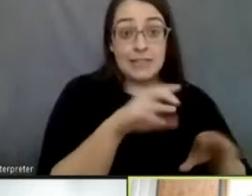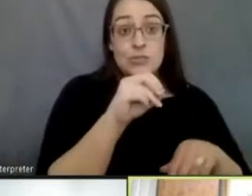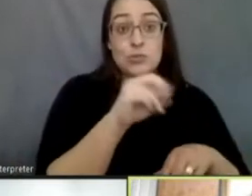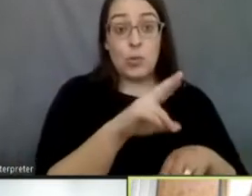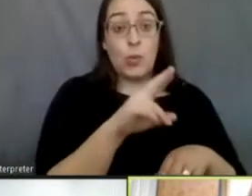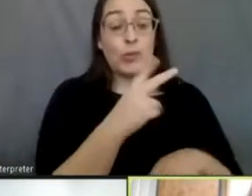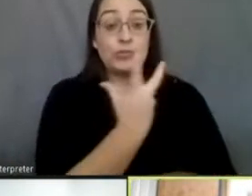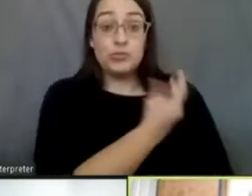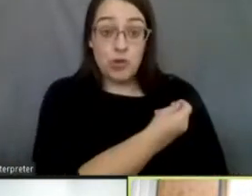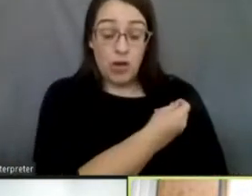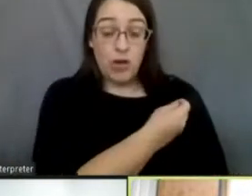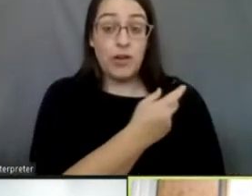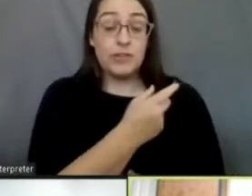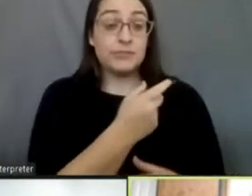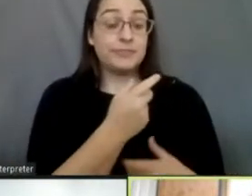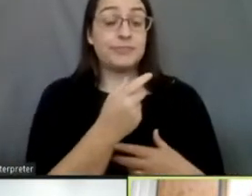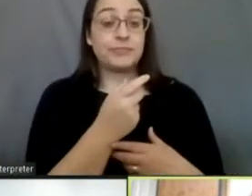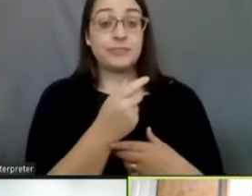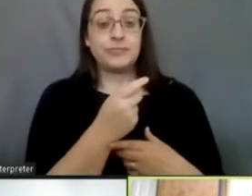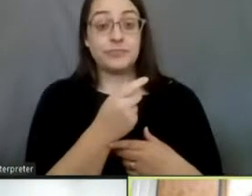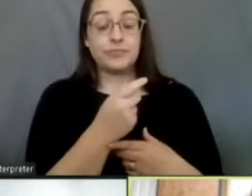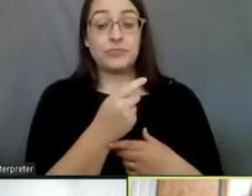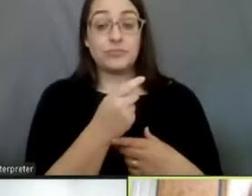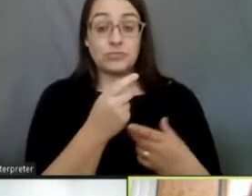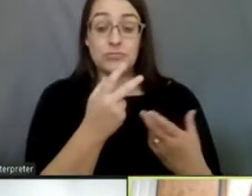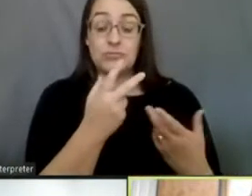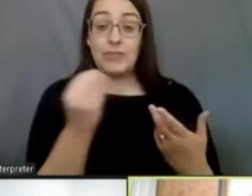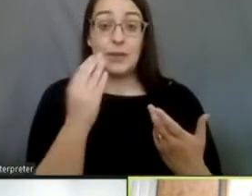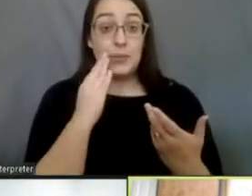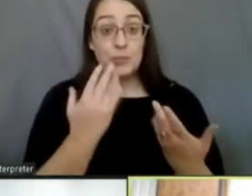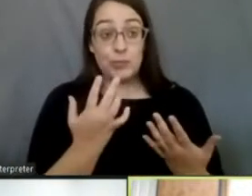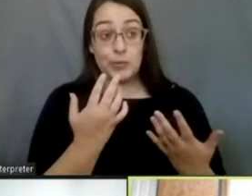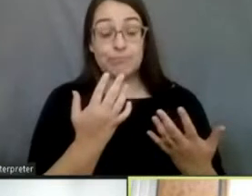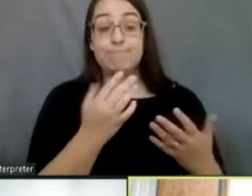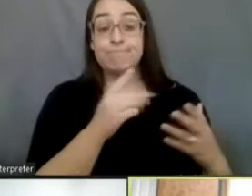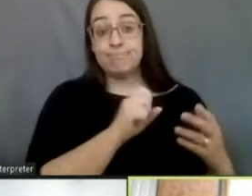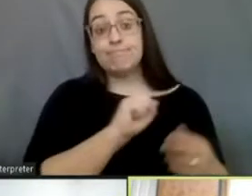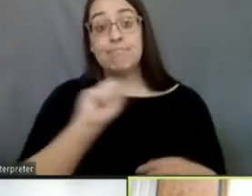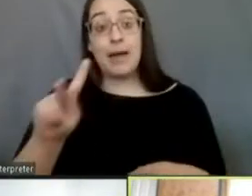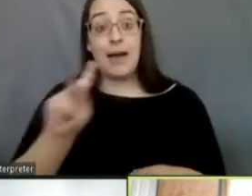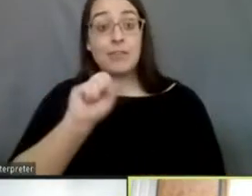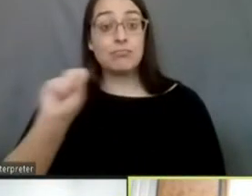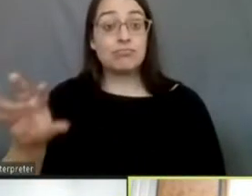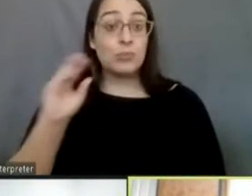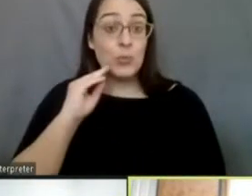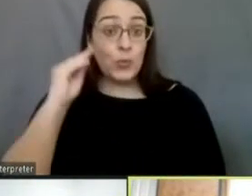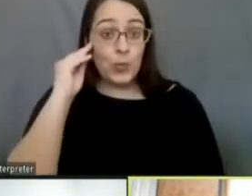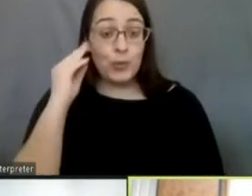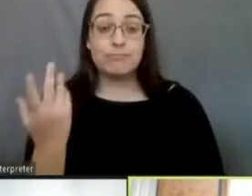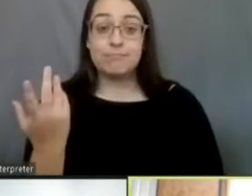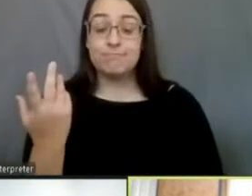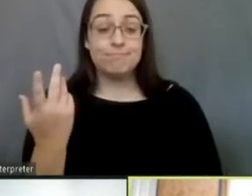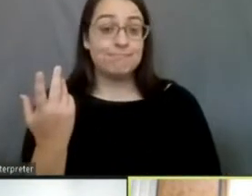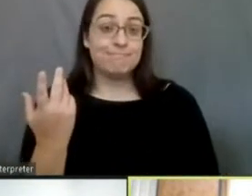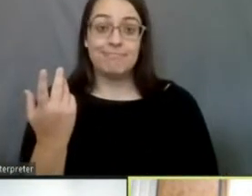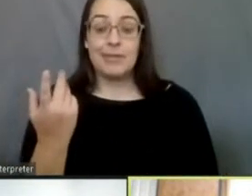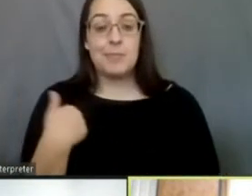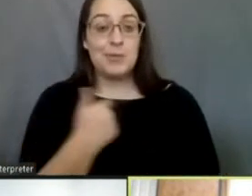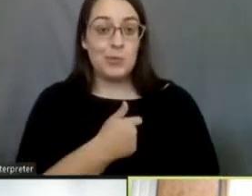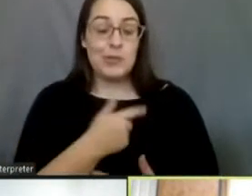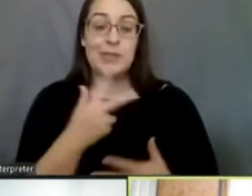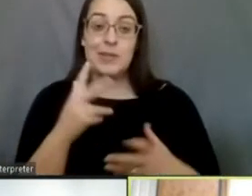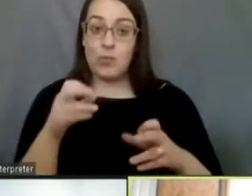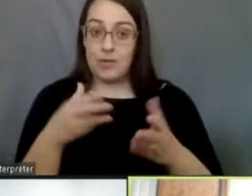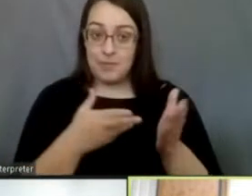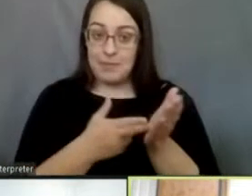testing center, or the drive-through testing site rather, and they'll also take you back. It is as low barrier as we can possibly make it. We